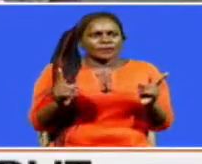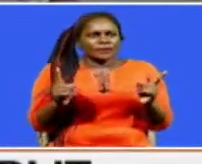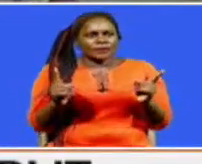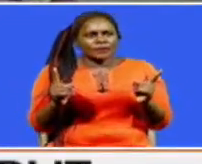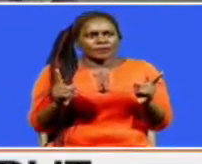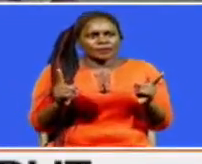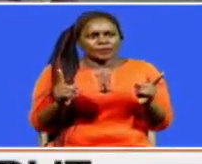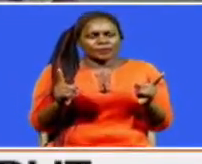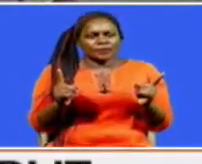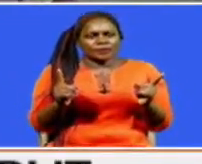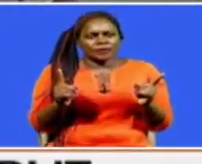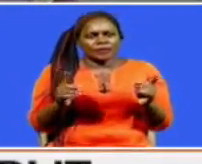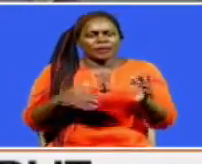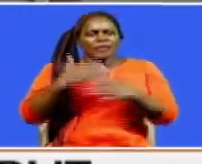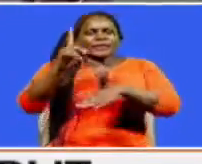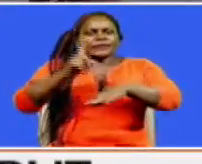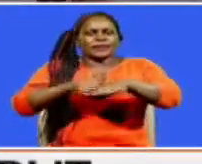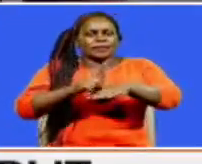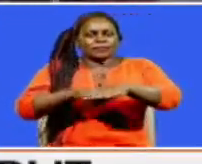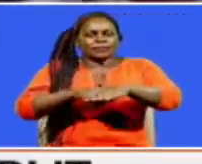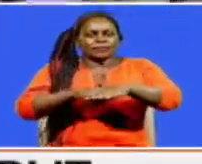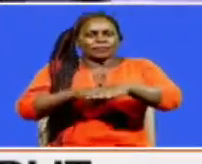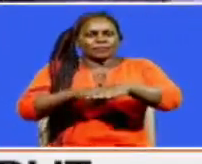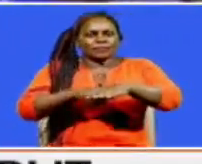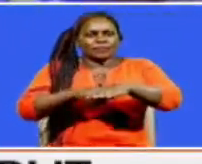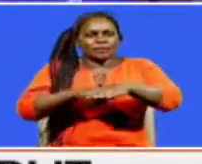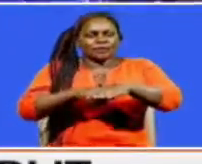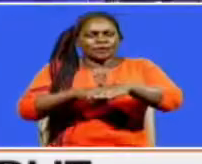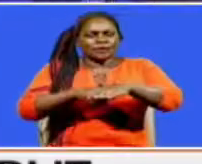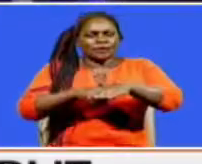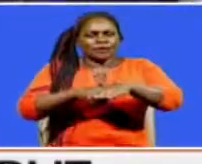fix going into the season. And we can't keep